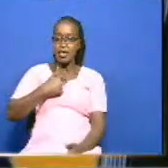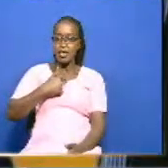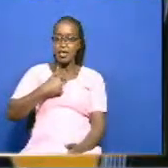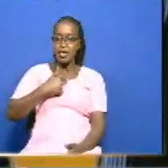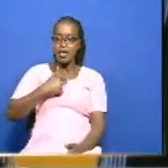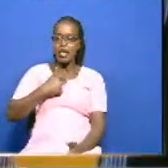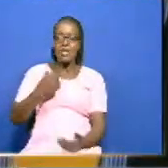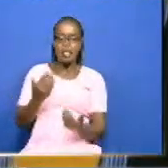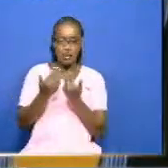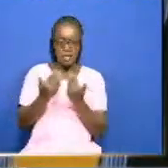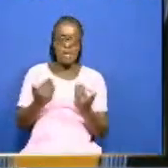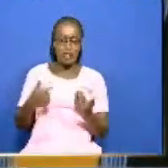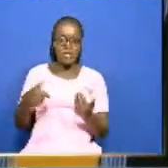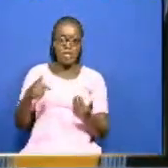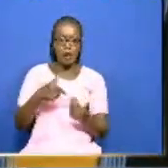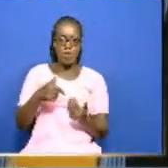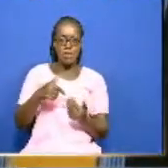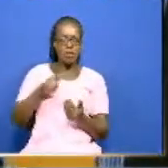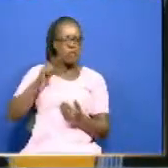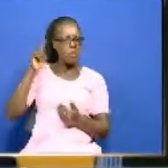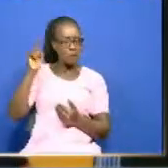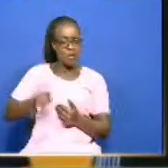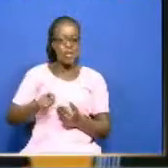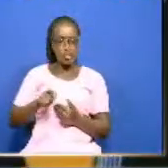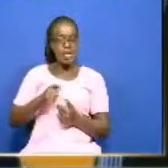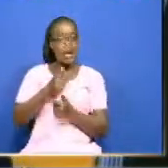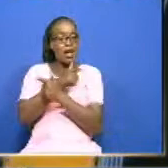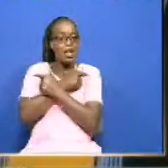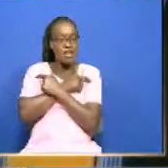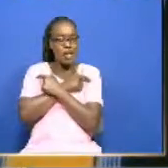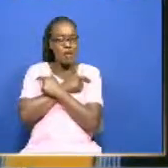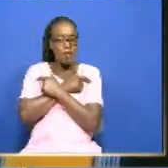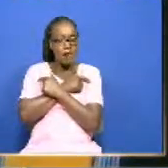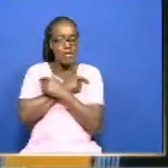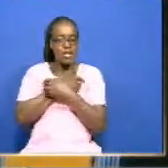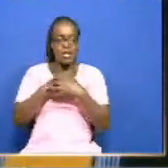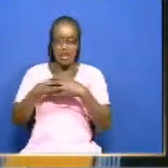our children with the love and empathy that is required.